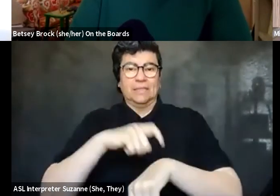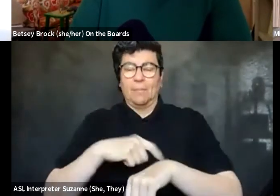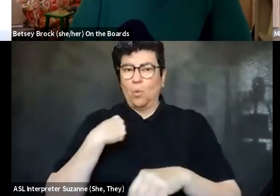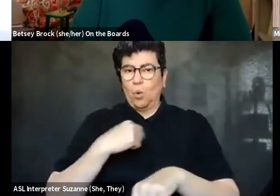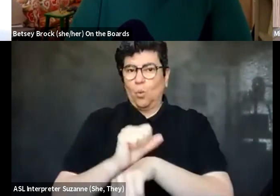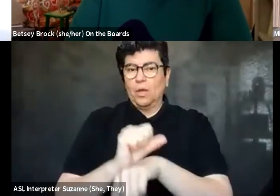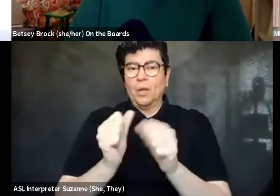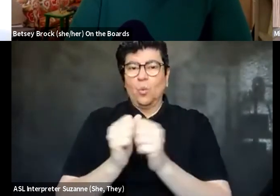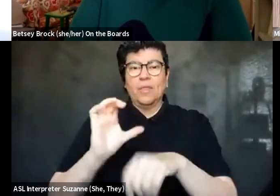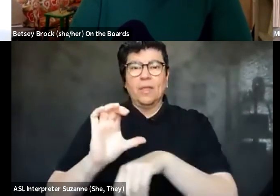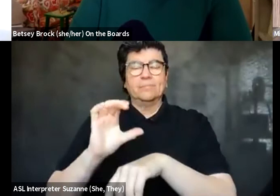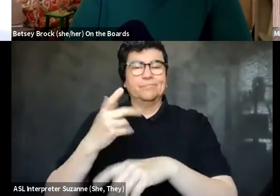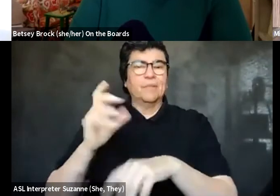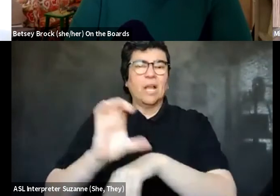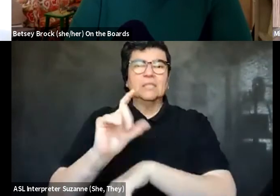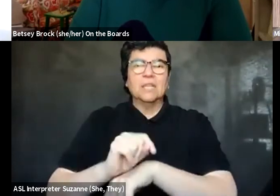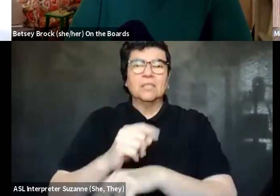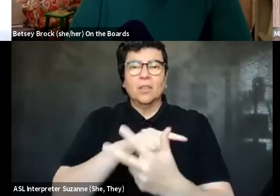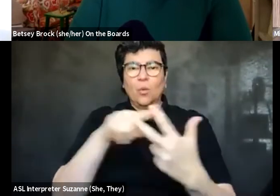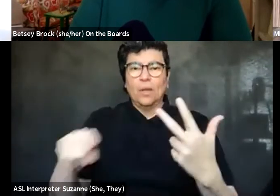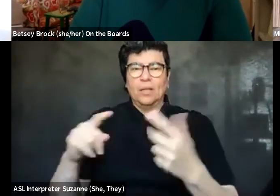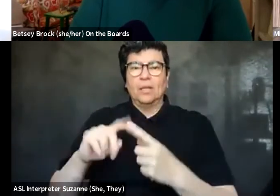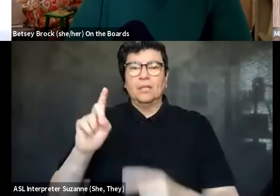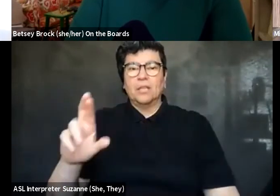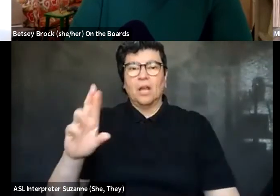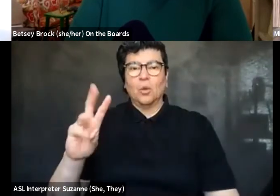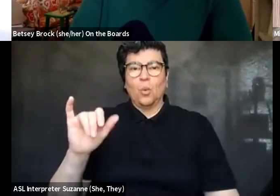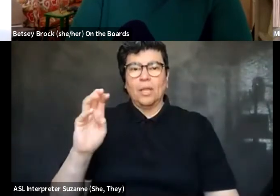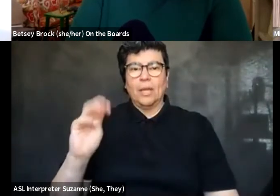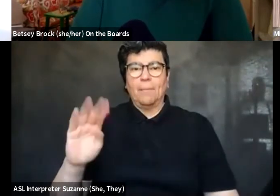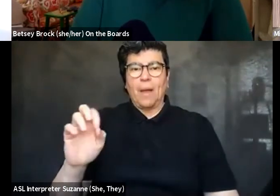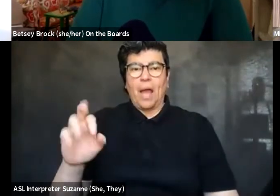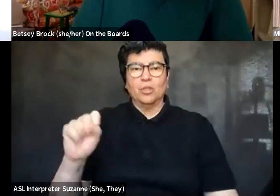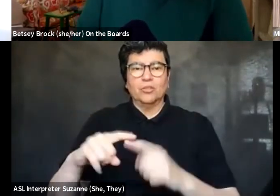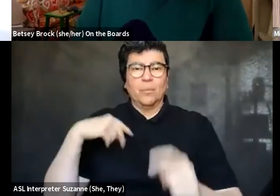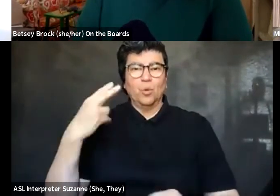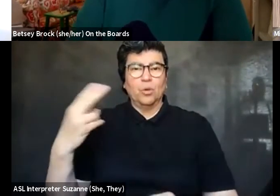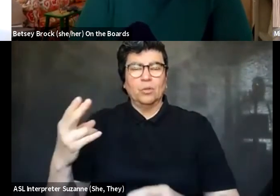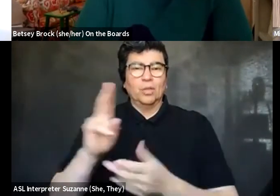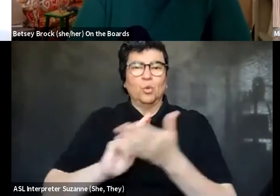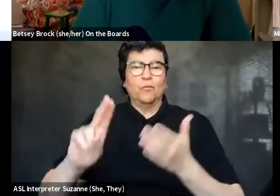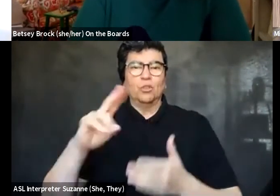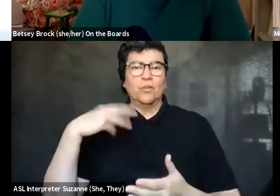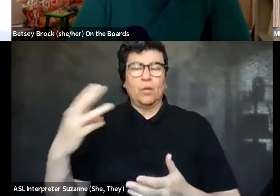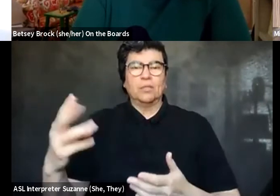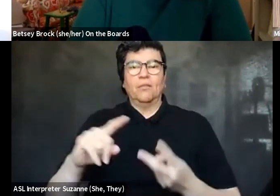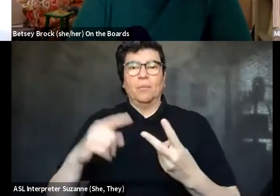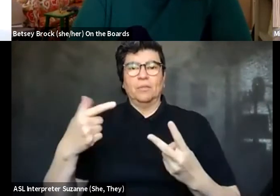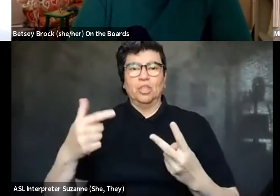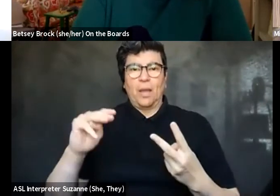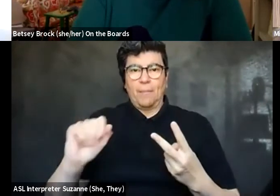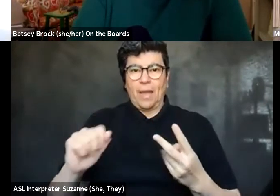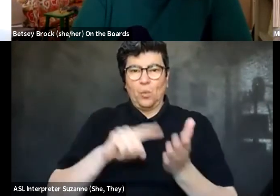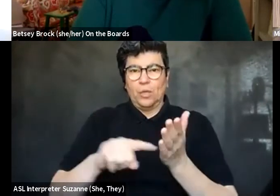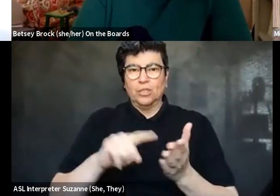to develop the questioning and the sampling. Dr. William Byers from the University of Washington, Don Morgan from GMA Research, and